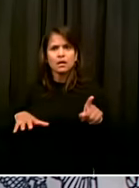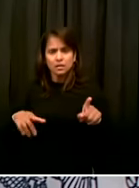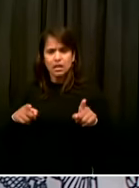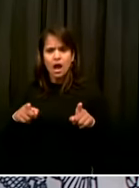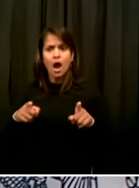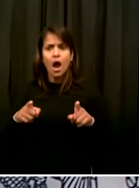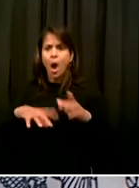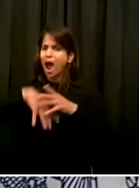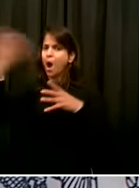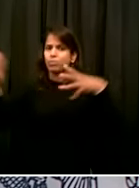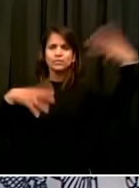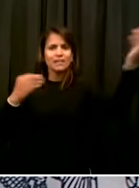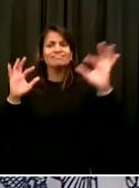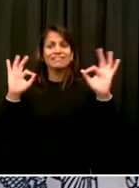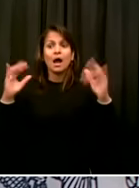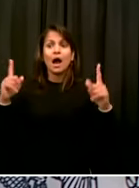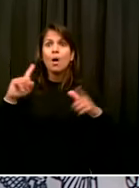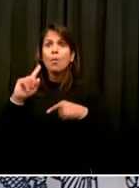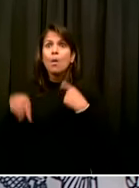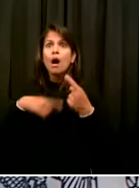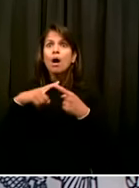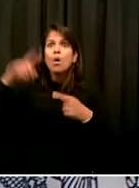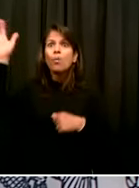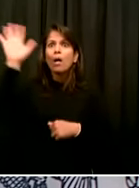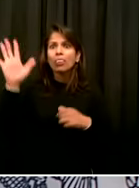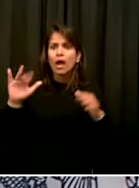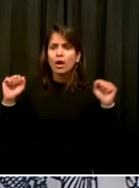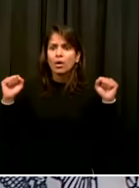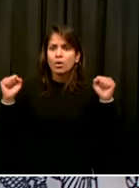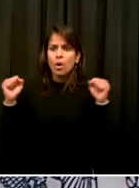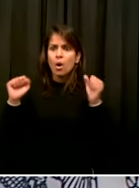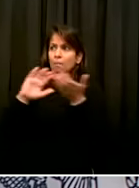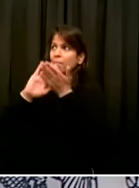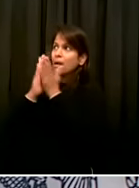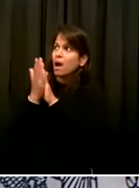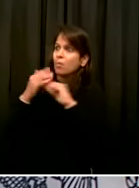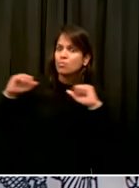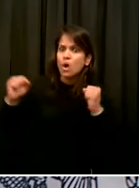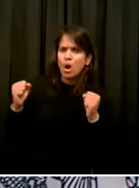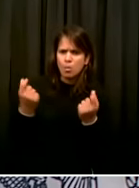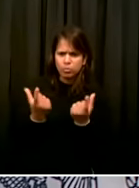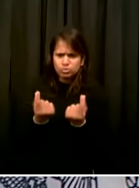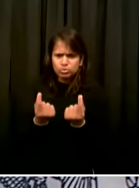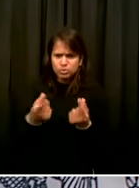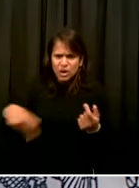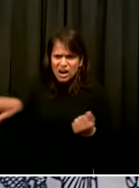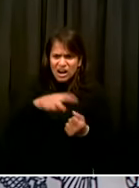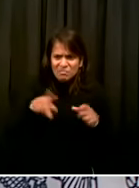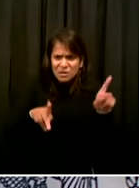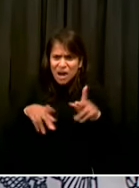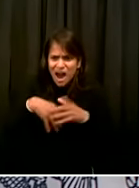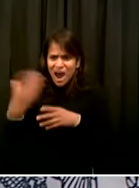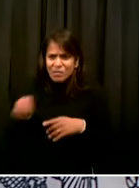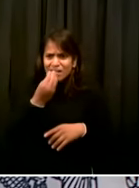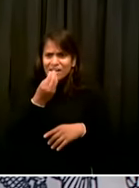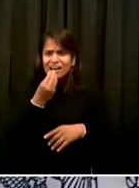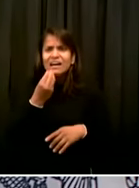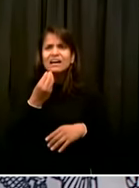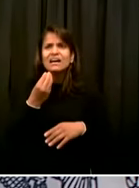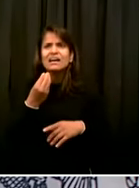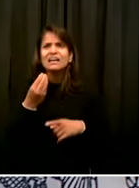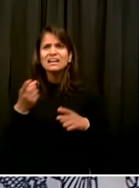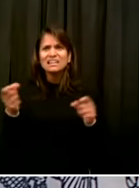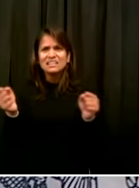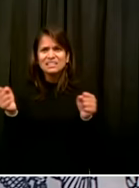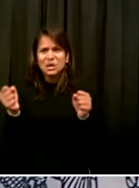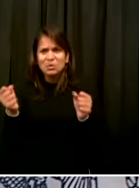fail. There's a recent survey by the New York City Hospitality Alliance that said that 83% of these restaurants couldn't pay their